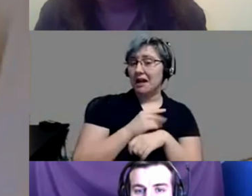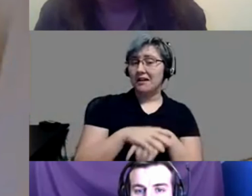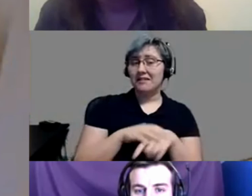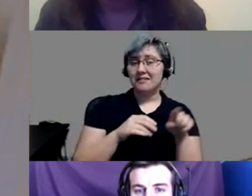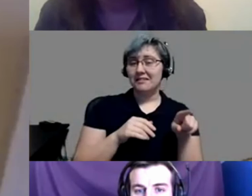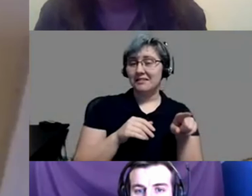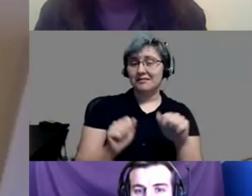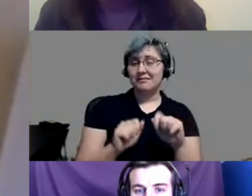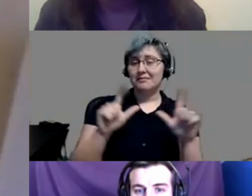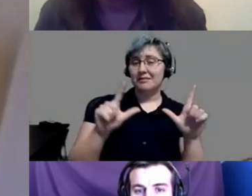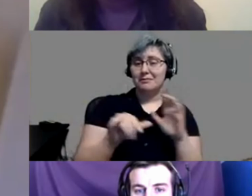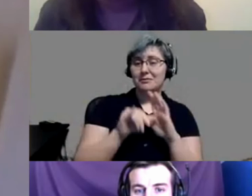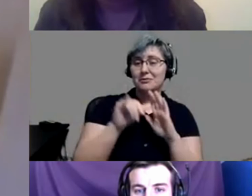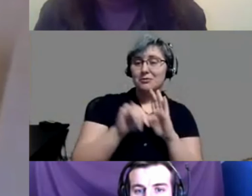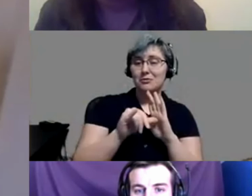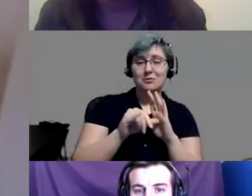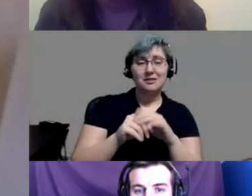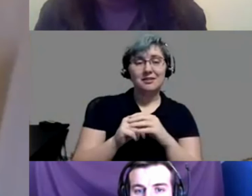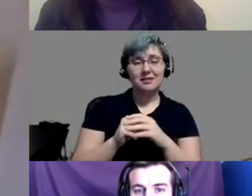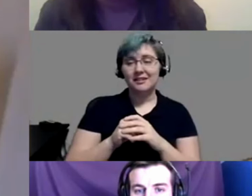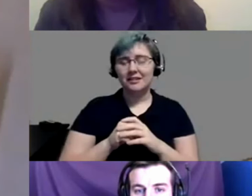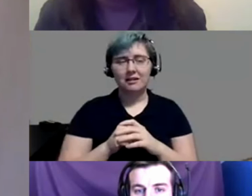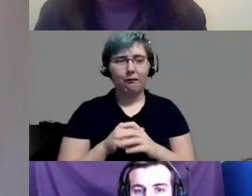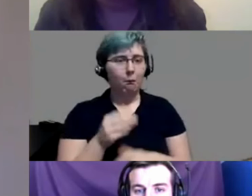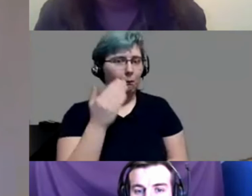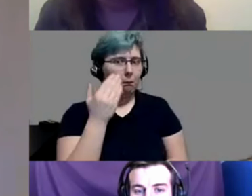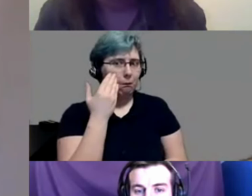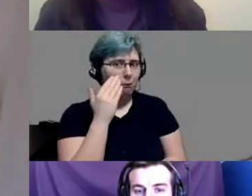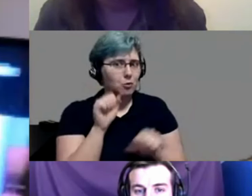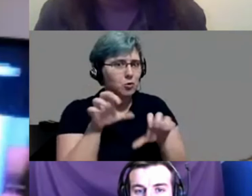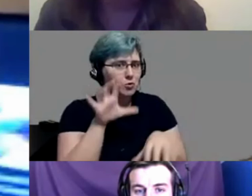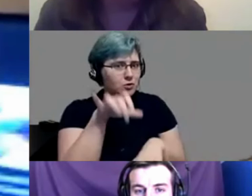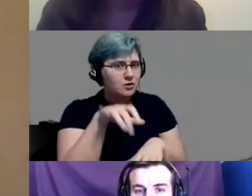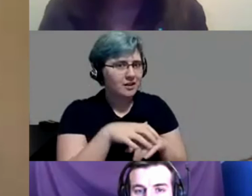I did not know that. There you go. Remote support videos.